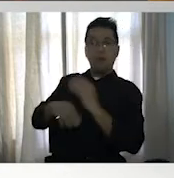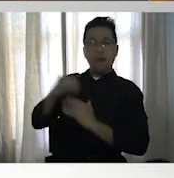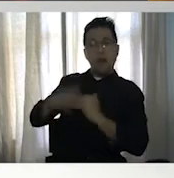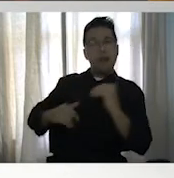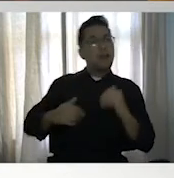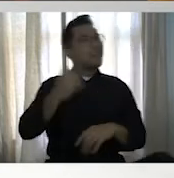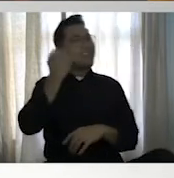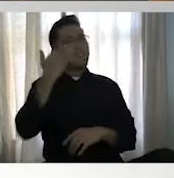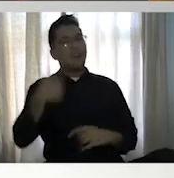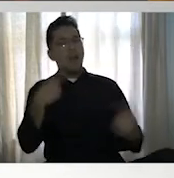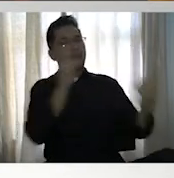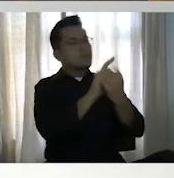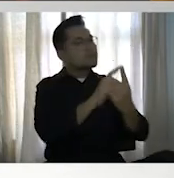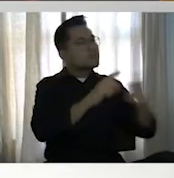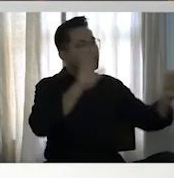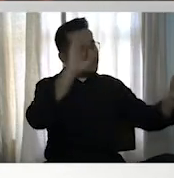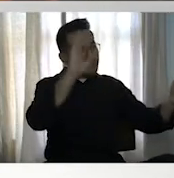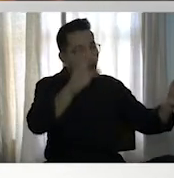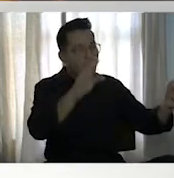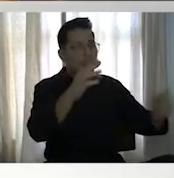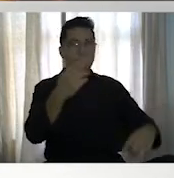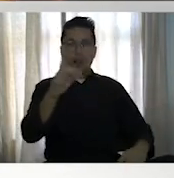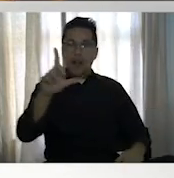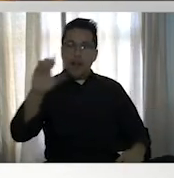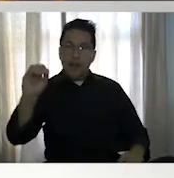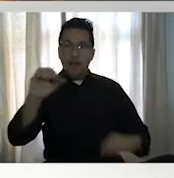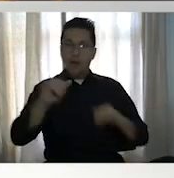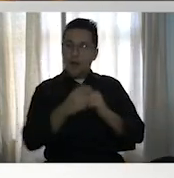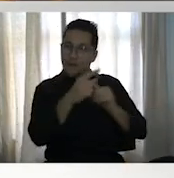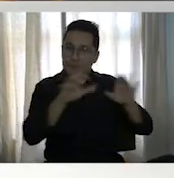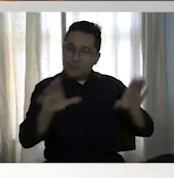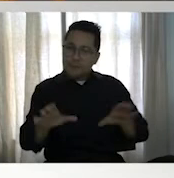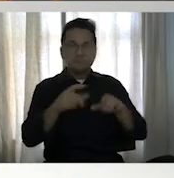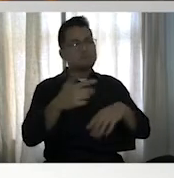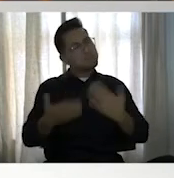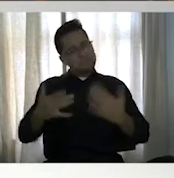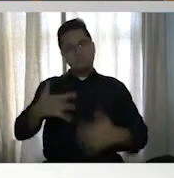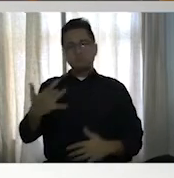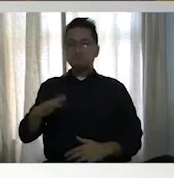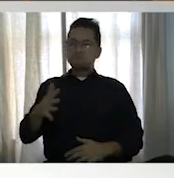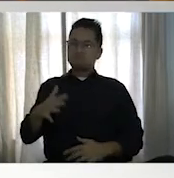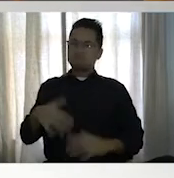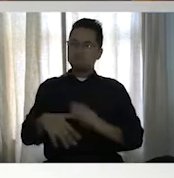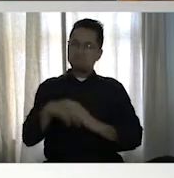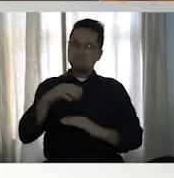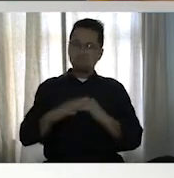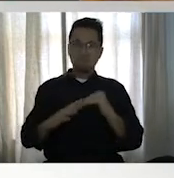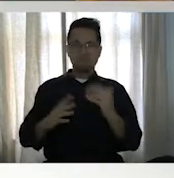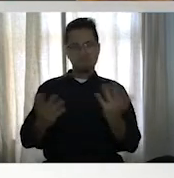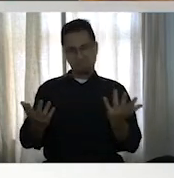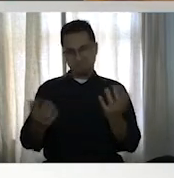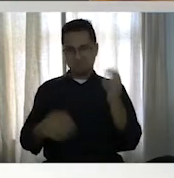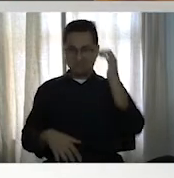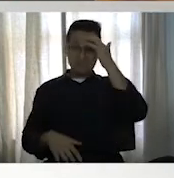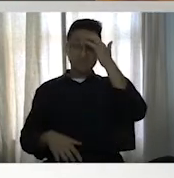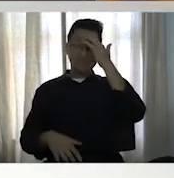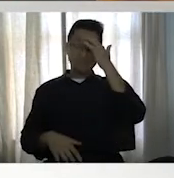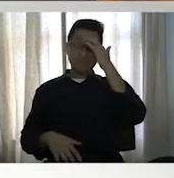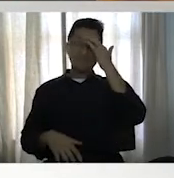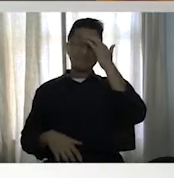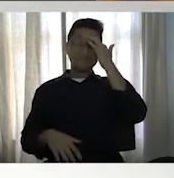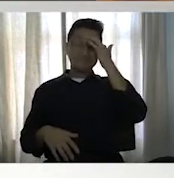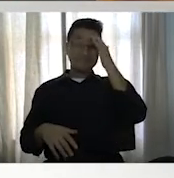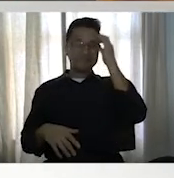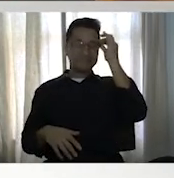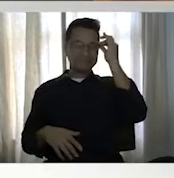up to that person and said, hello, how you doing? They might think a little bit uncomfortable thoughts about